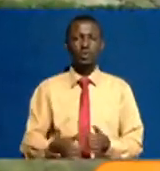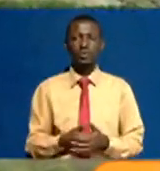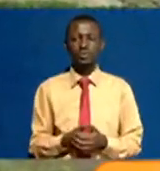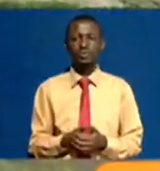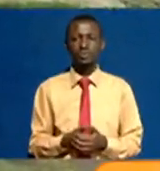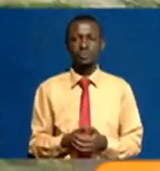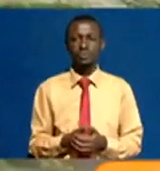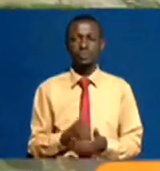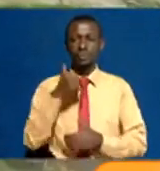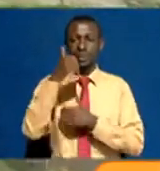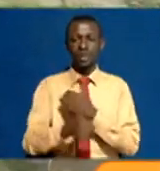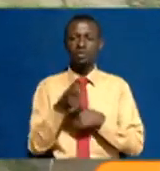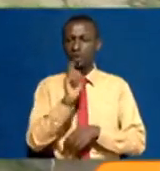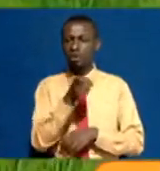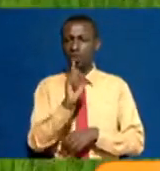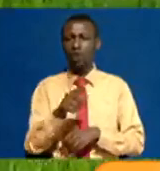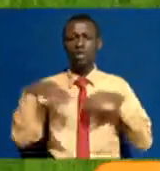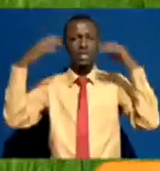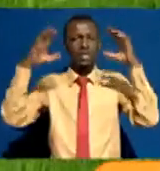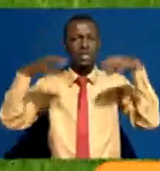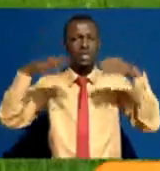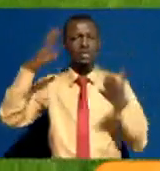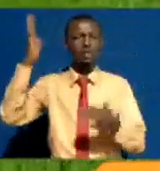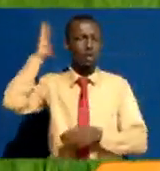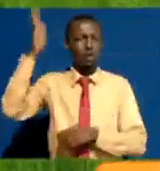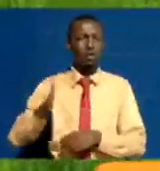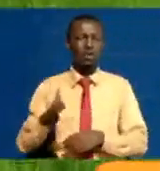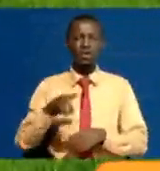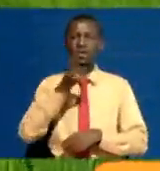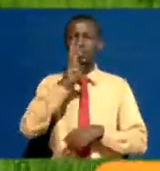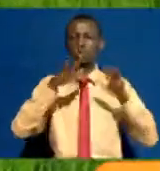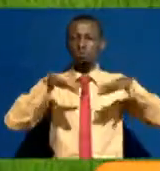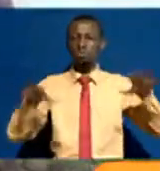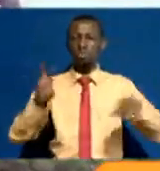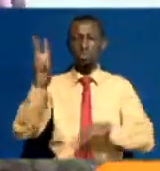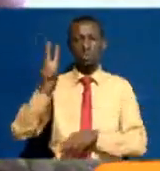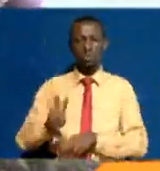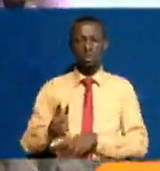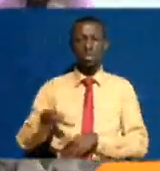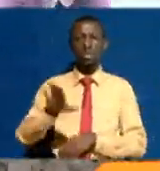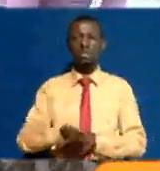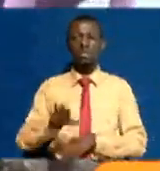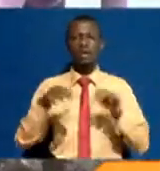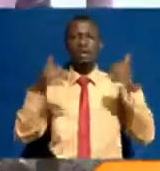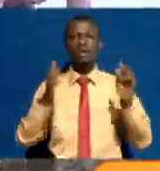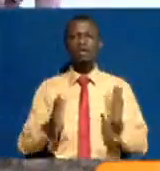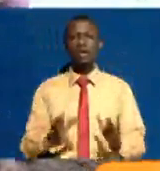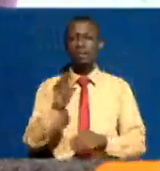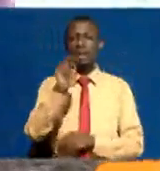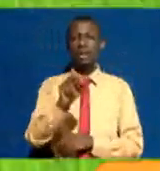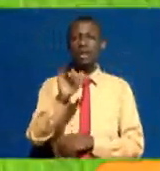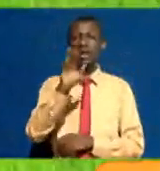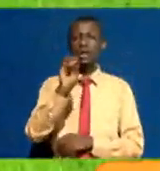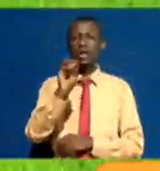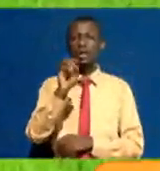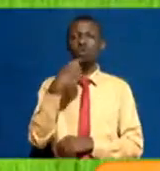Following the weatherman's warning of enhanced rainfall in the Lake Victoria Basin, farmers from Nyangande area in Nyando have called for intervention